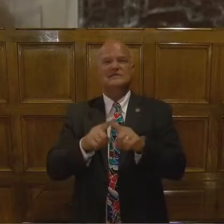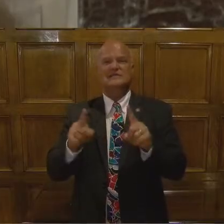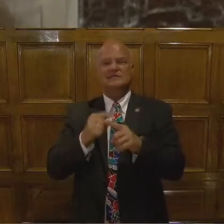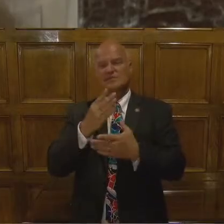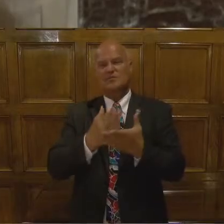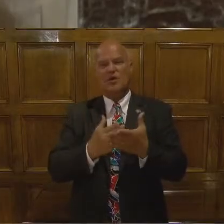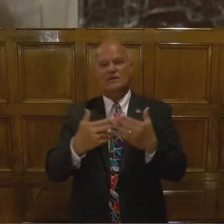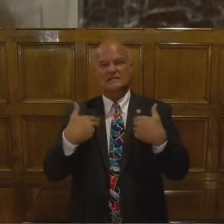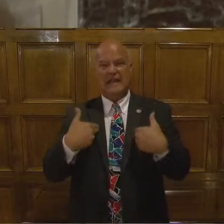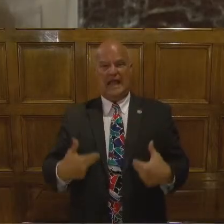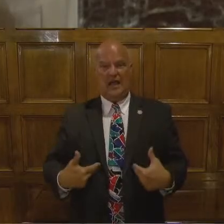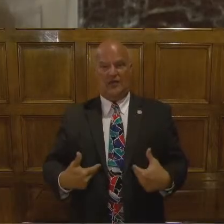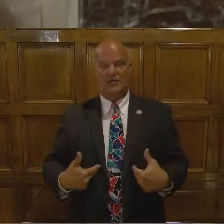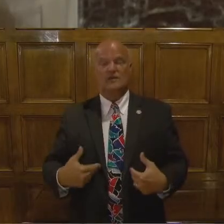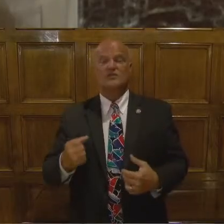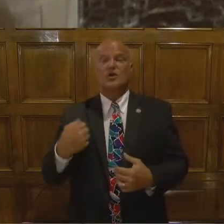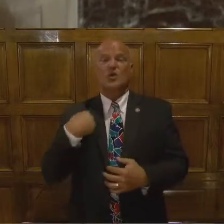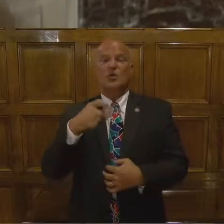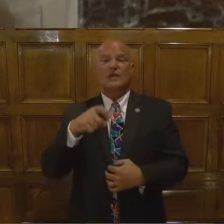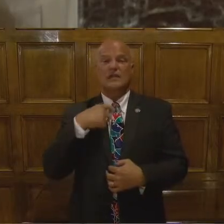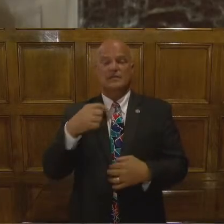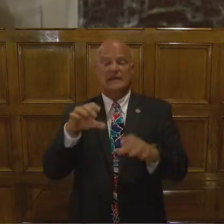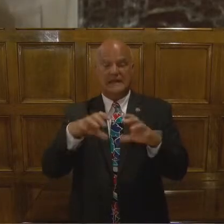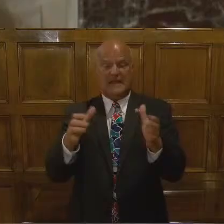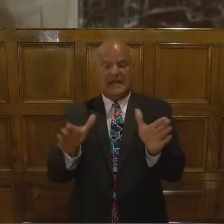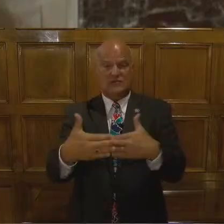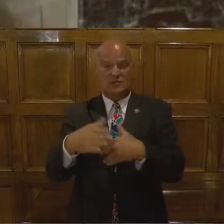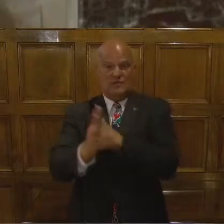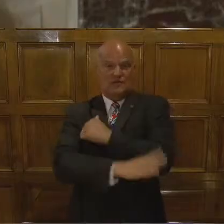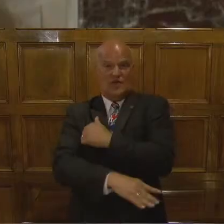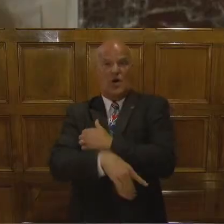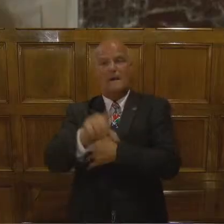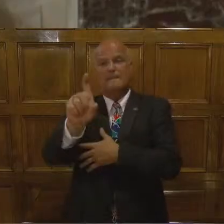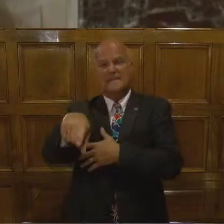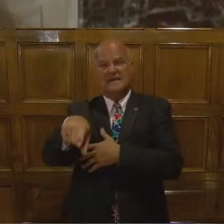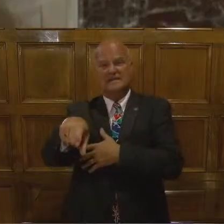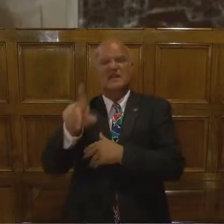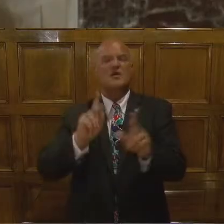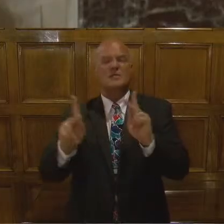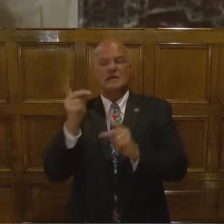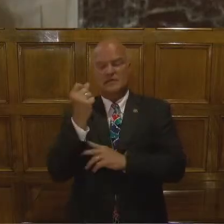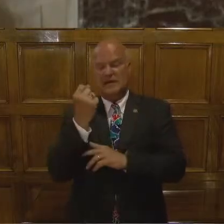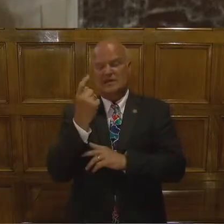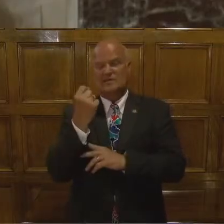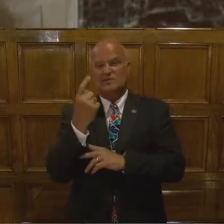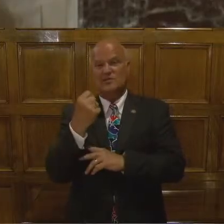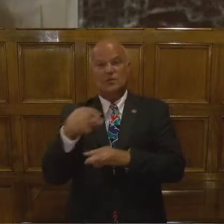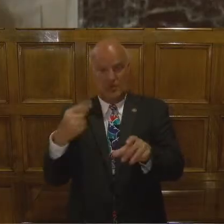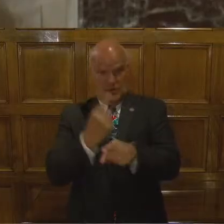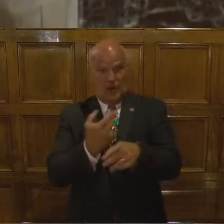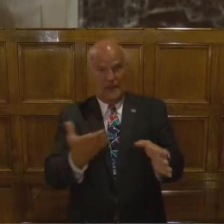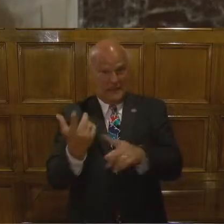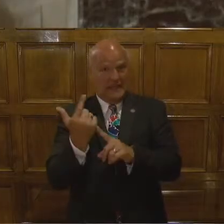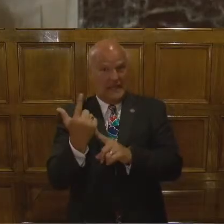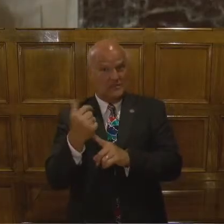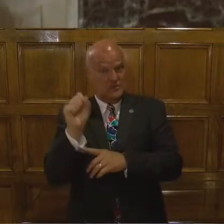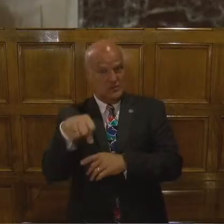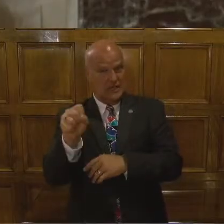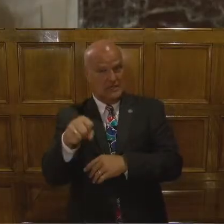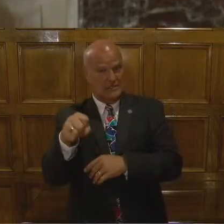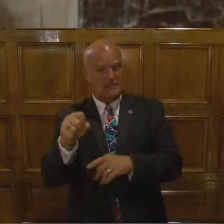aspects to health. And so we need to be in the classroom in the fall. I think everybody understood how we did the right thing last